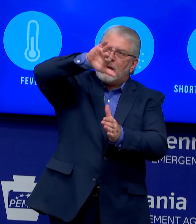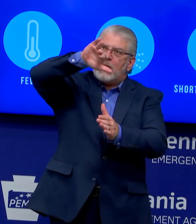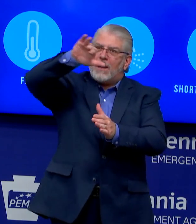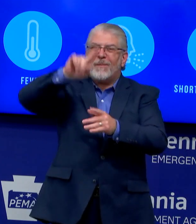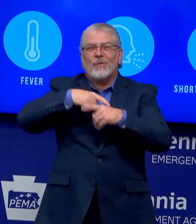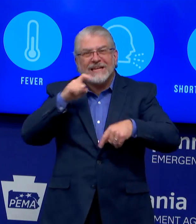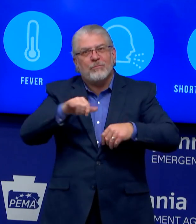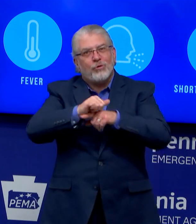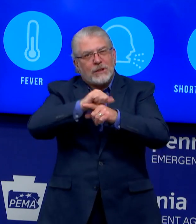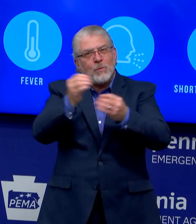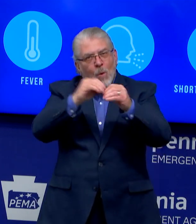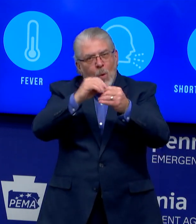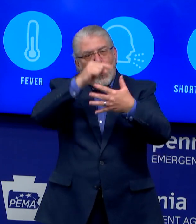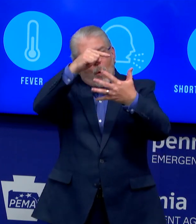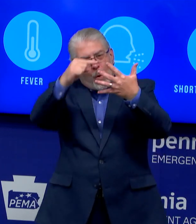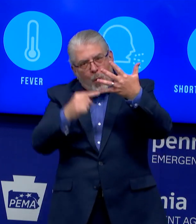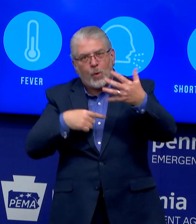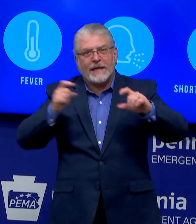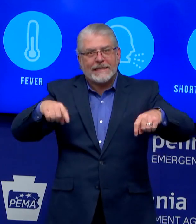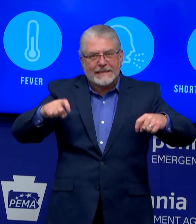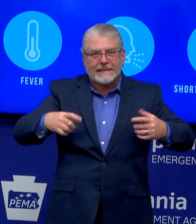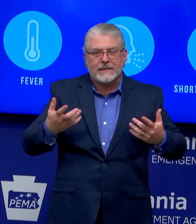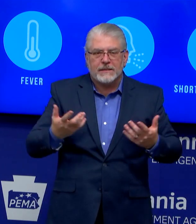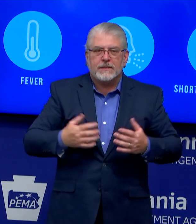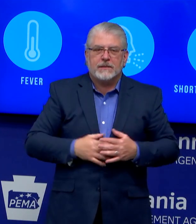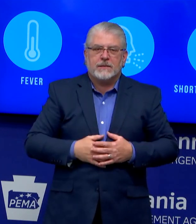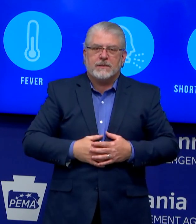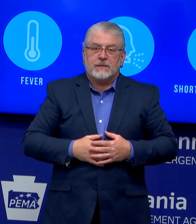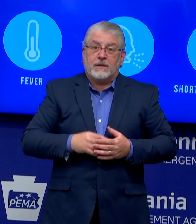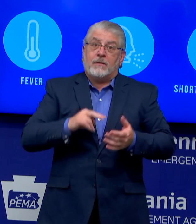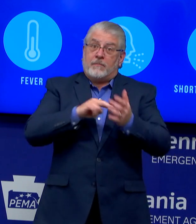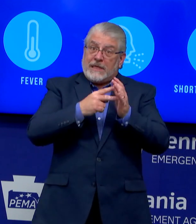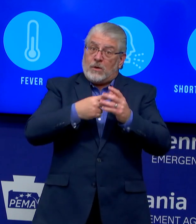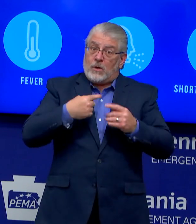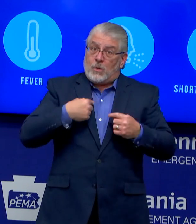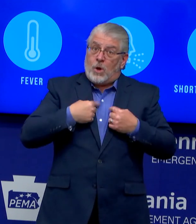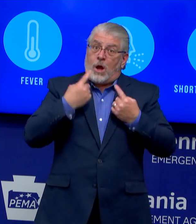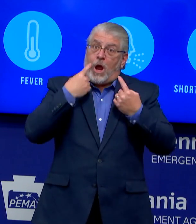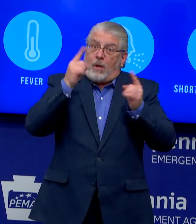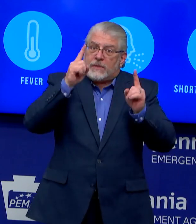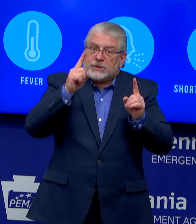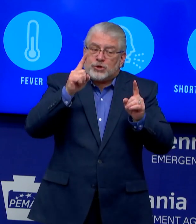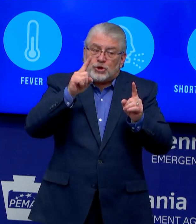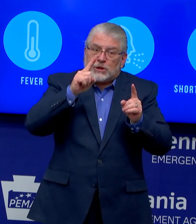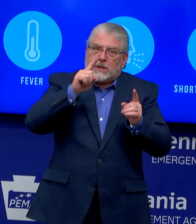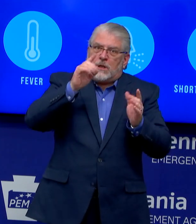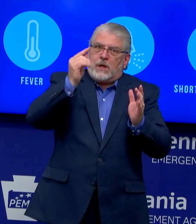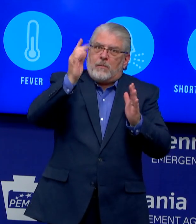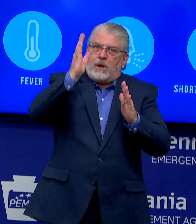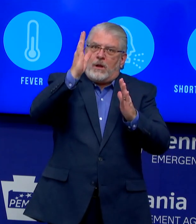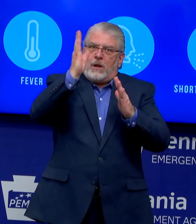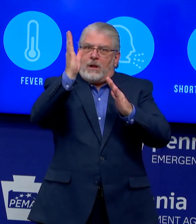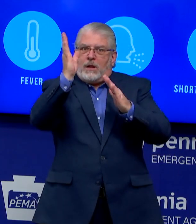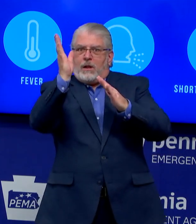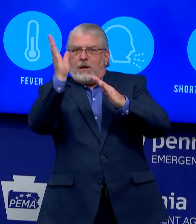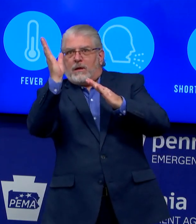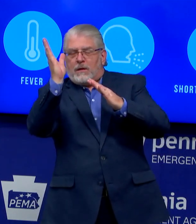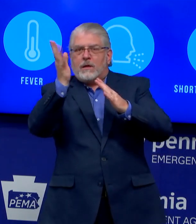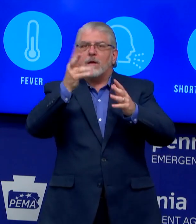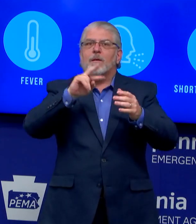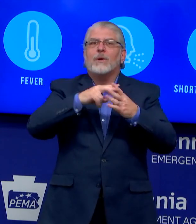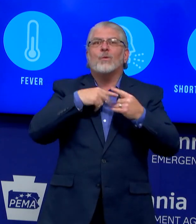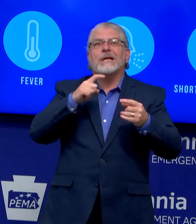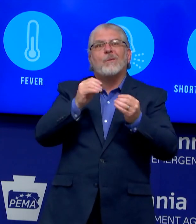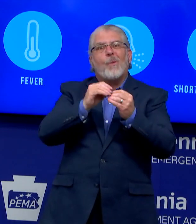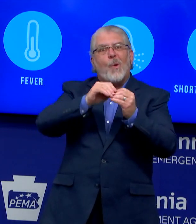tentative conclusion is that we have been able to bend that curve, and the goal is that as we reach the quote-unquote surge that's been